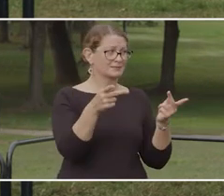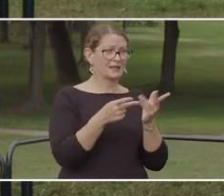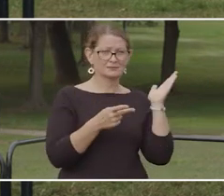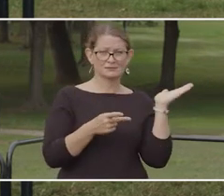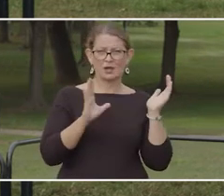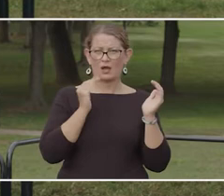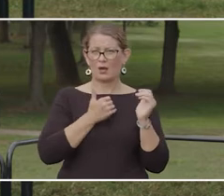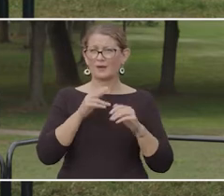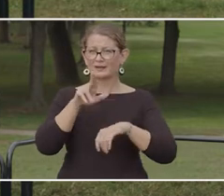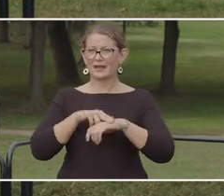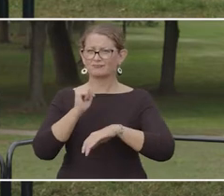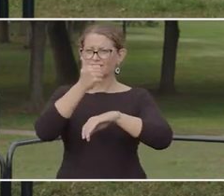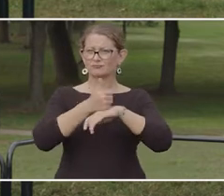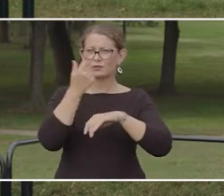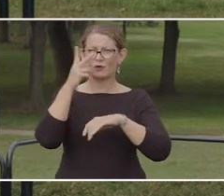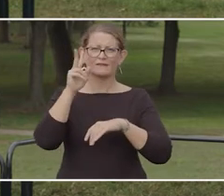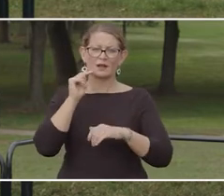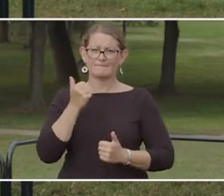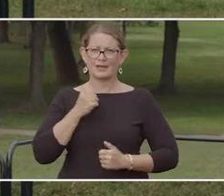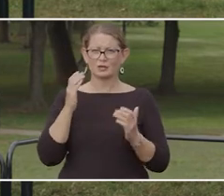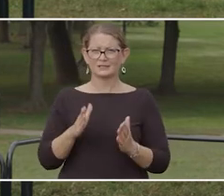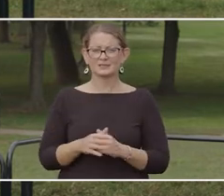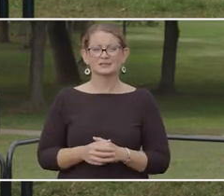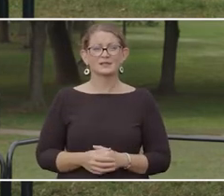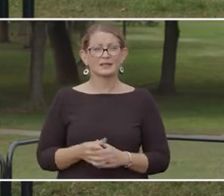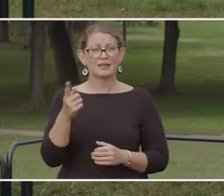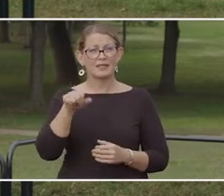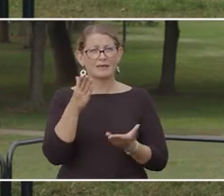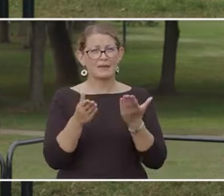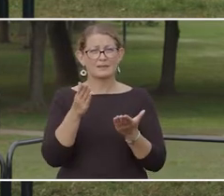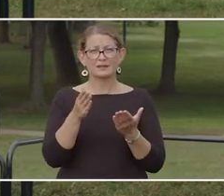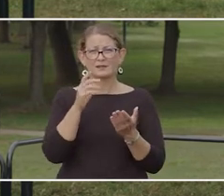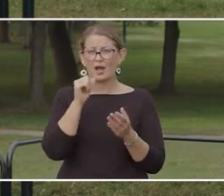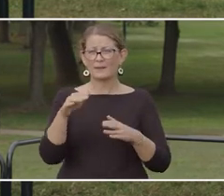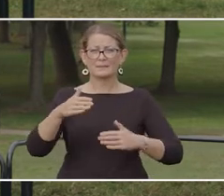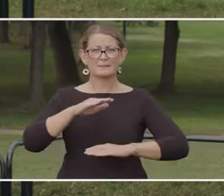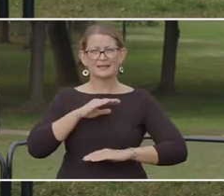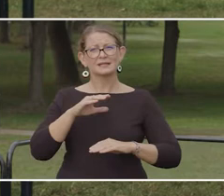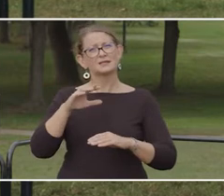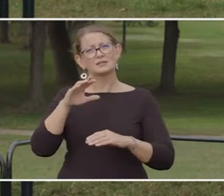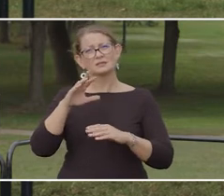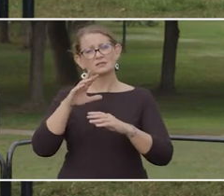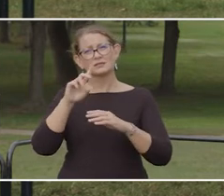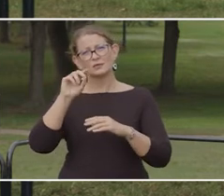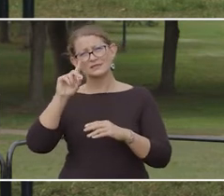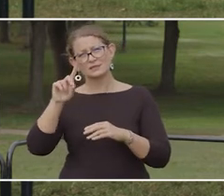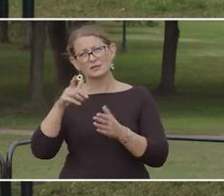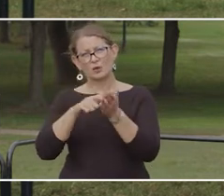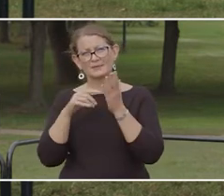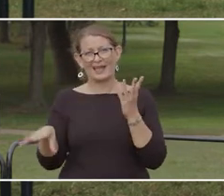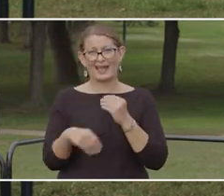for Vietnam veterans. While they may not meet the Department of Defense requirements to be added to the